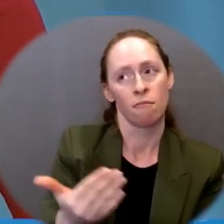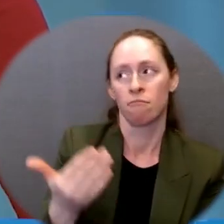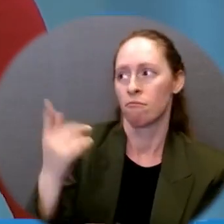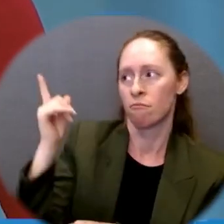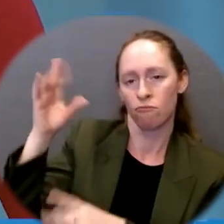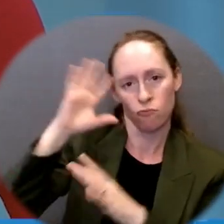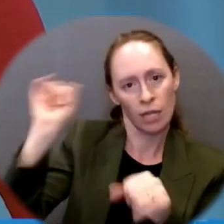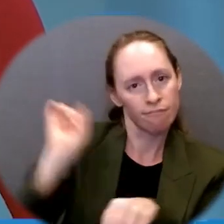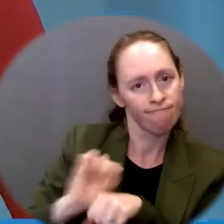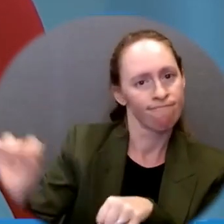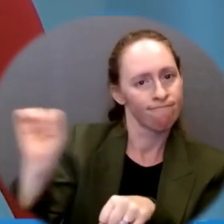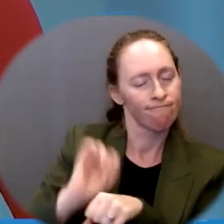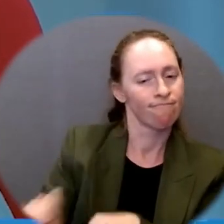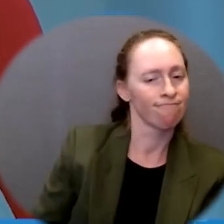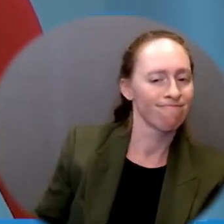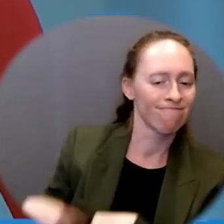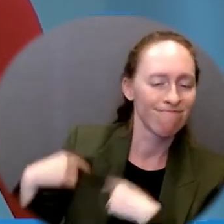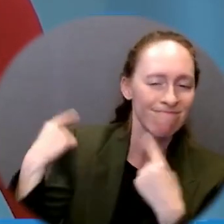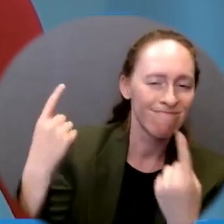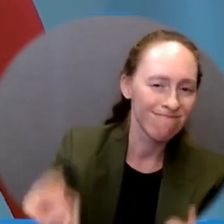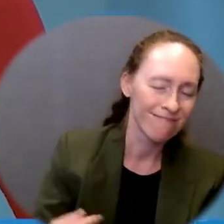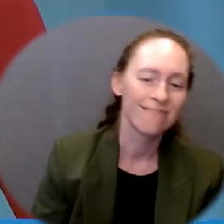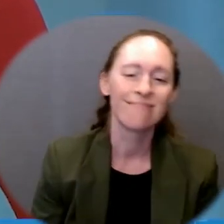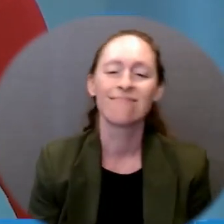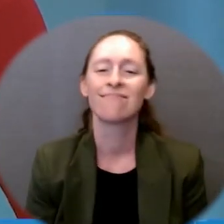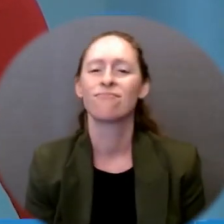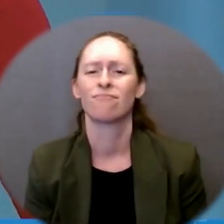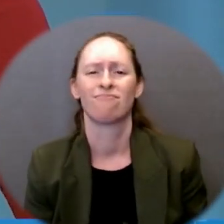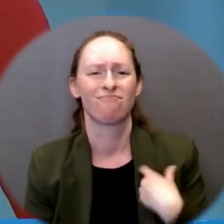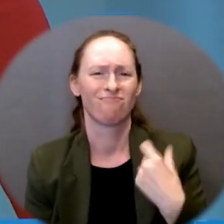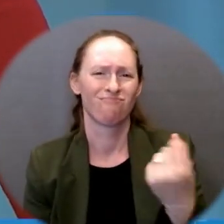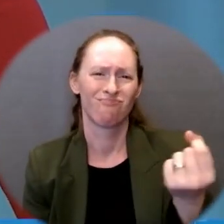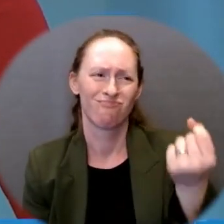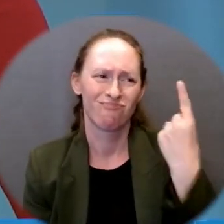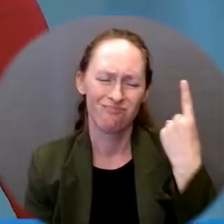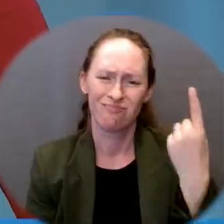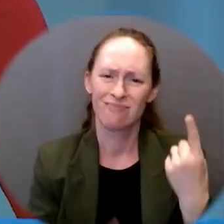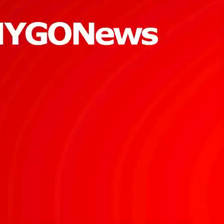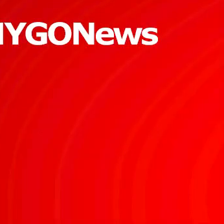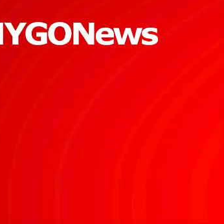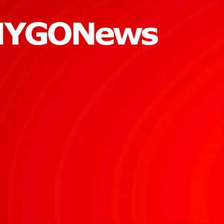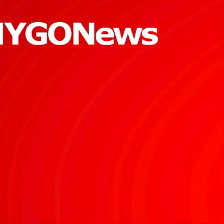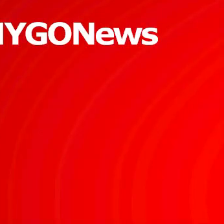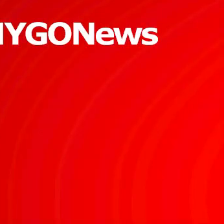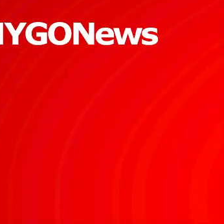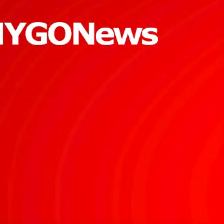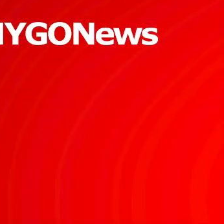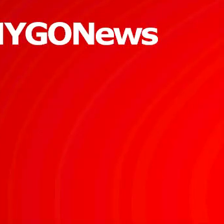of the work that this president is doing. So, yes, we understand what the American people are going through.